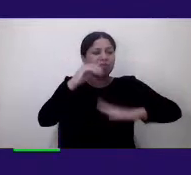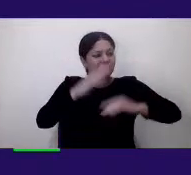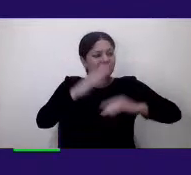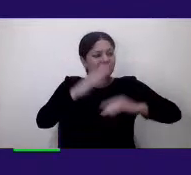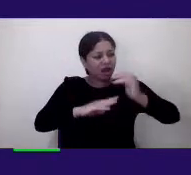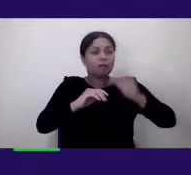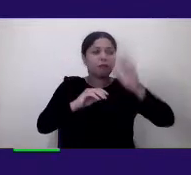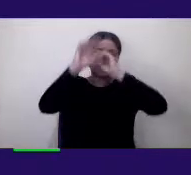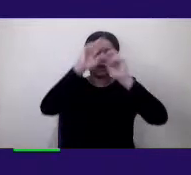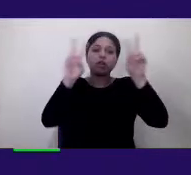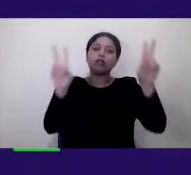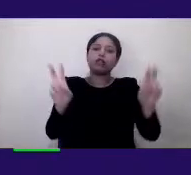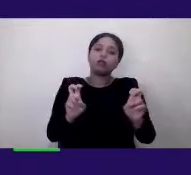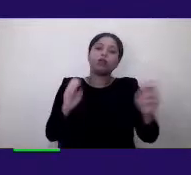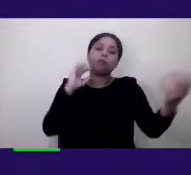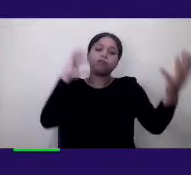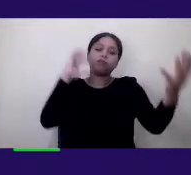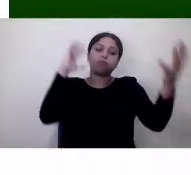lessons.